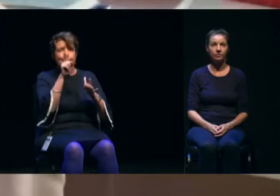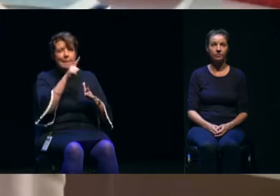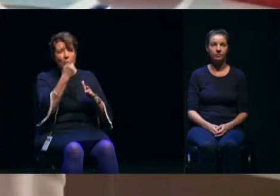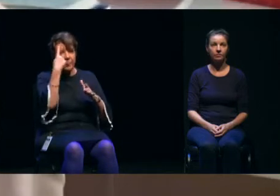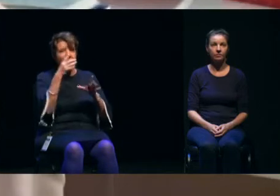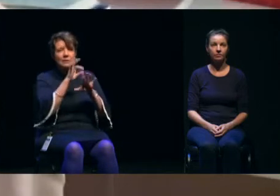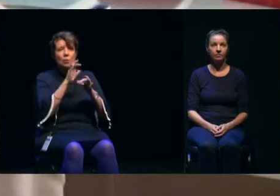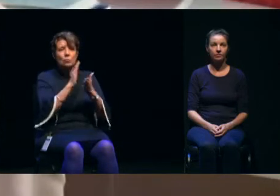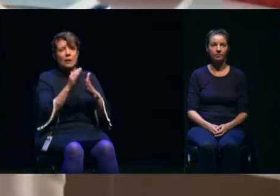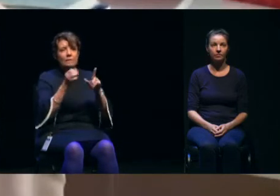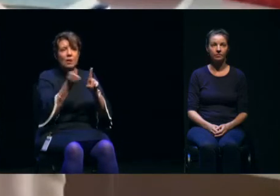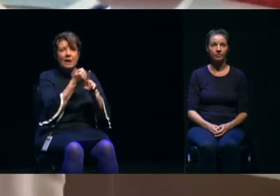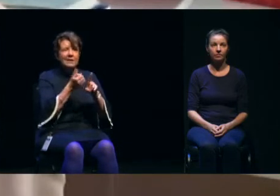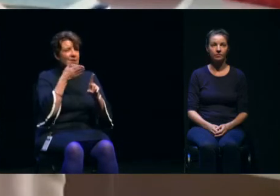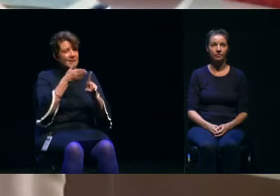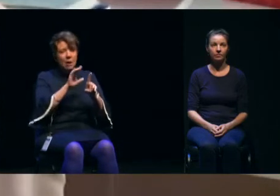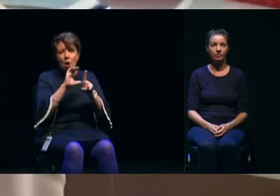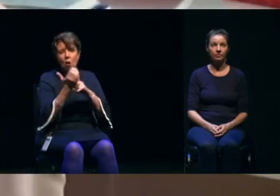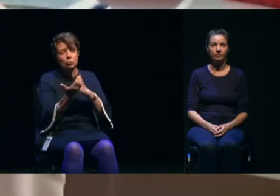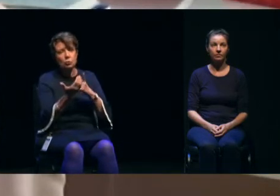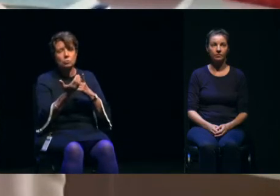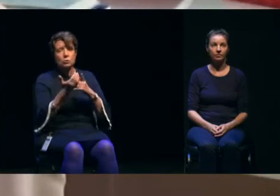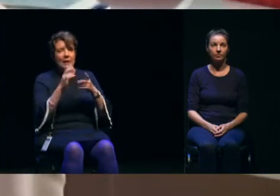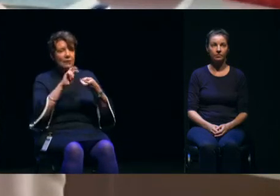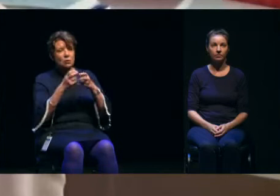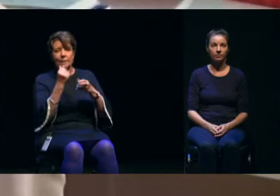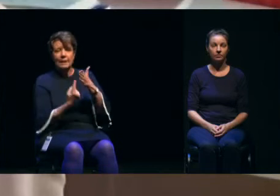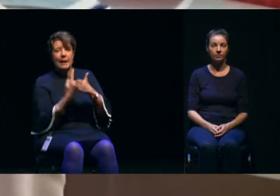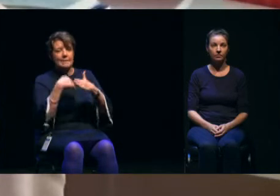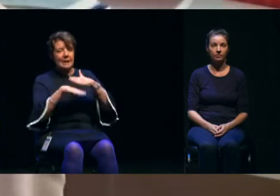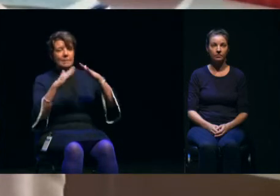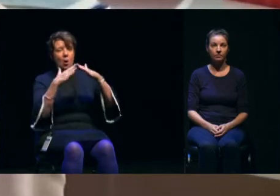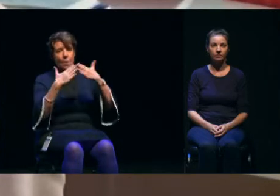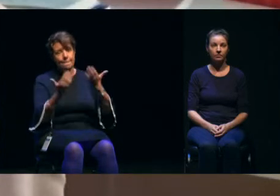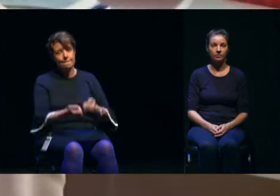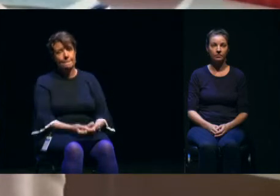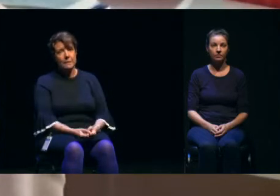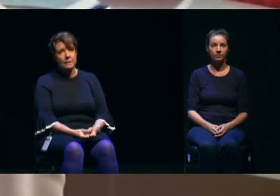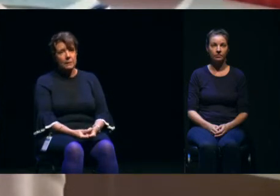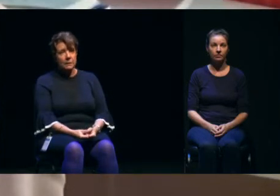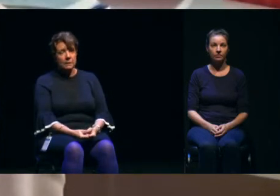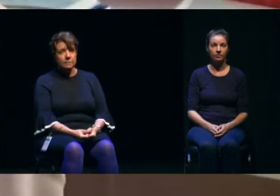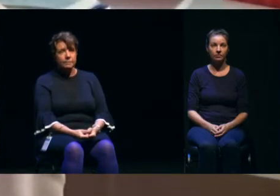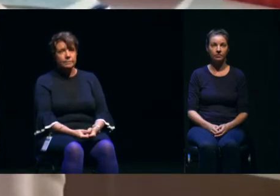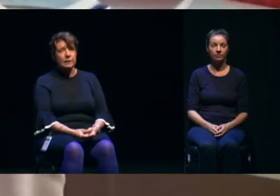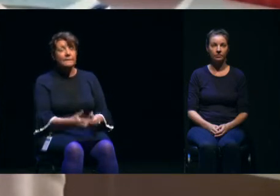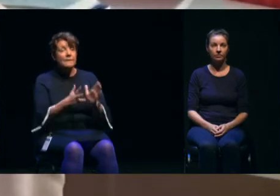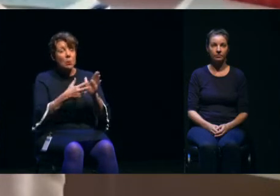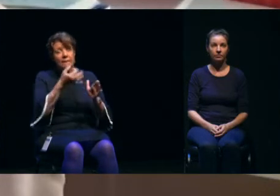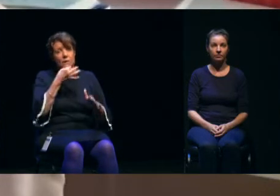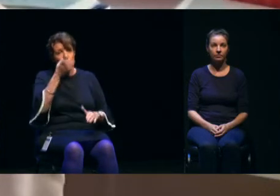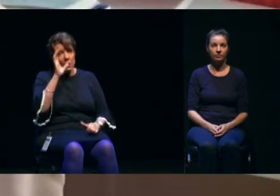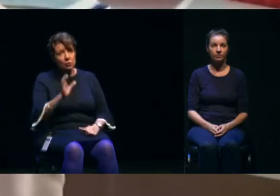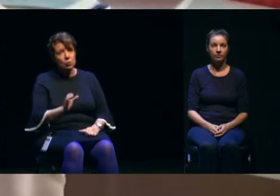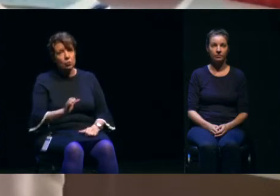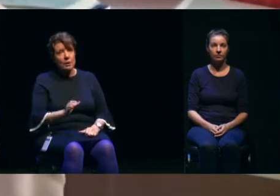cultural issue, something that happens inside the home. Yeah. I've, I've got a number. And in very few countries, that